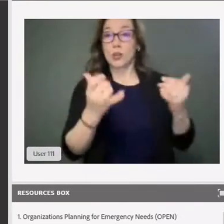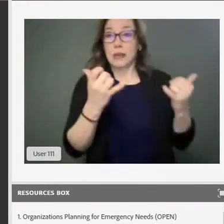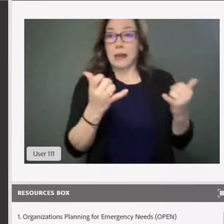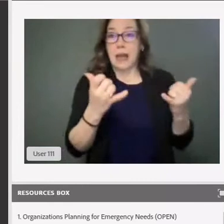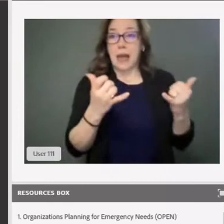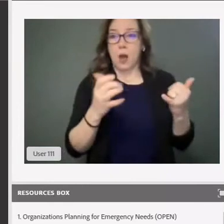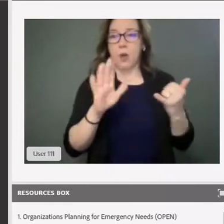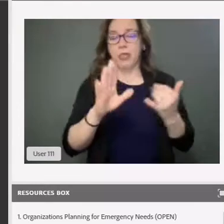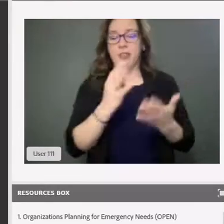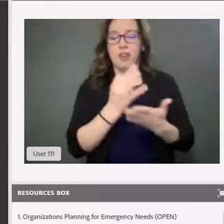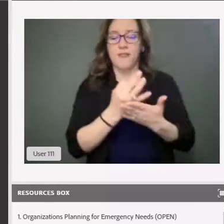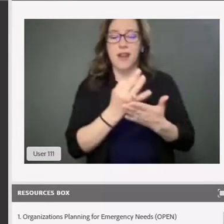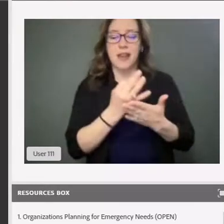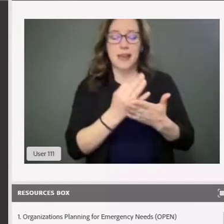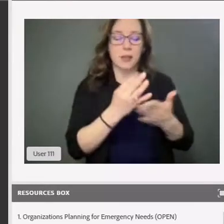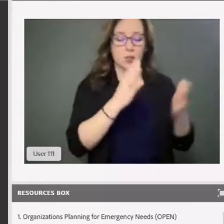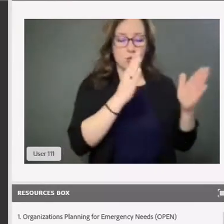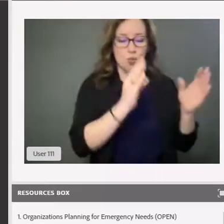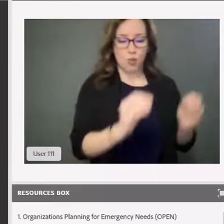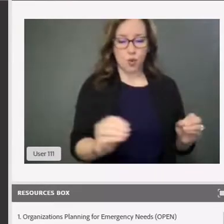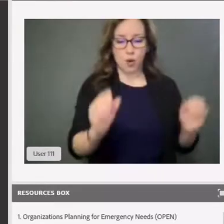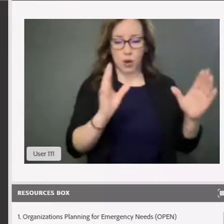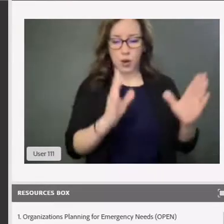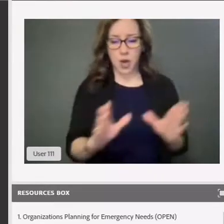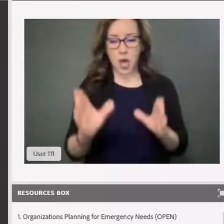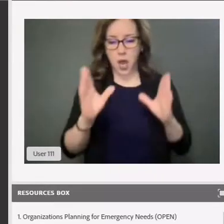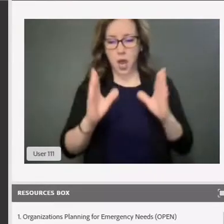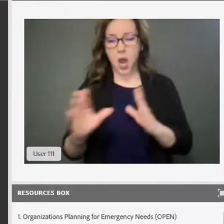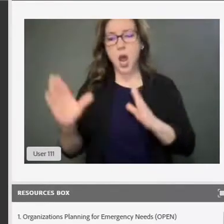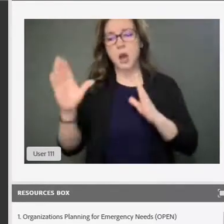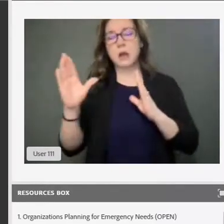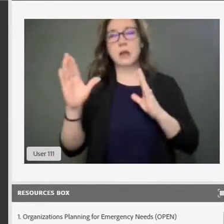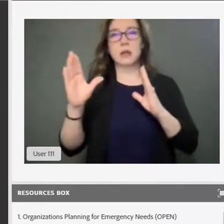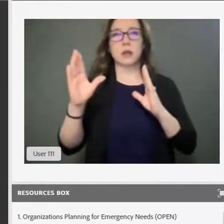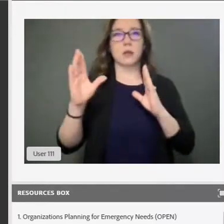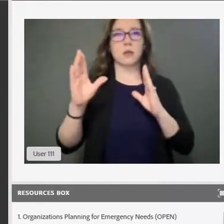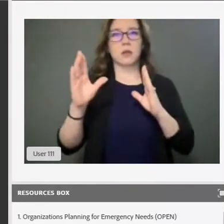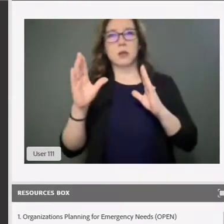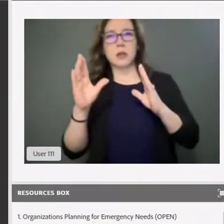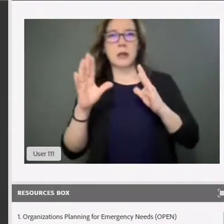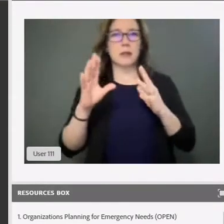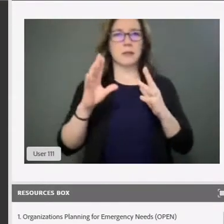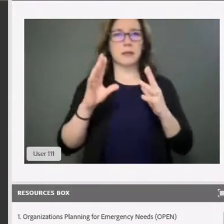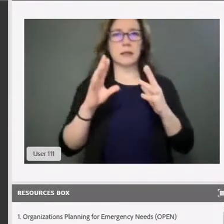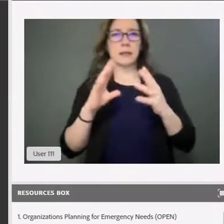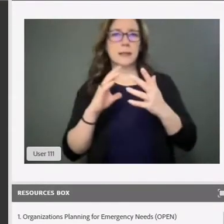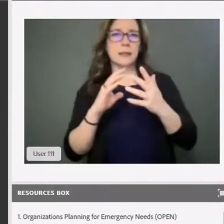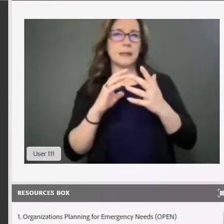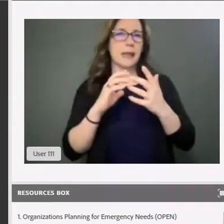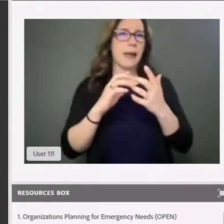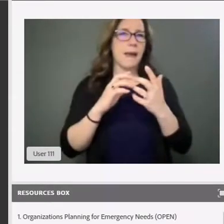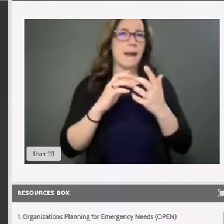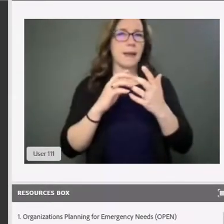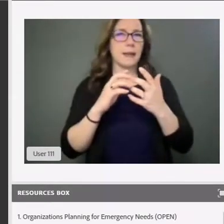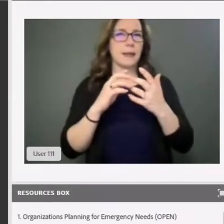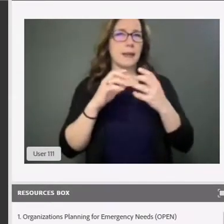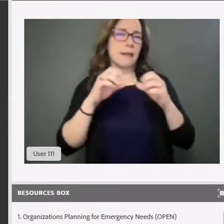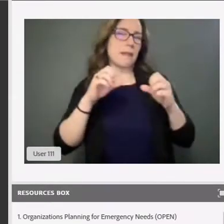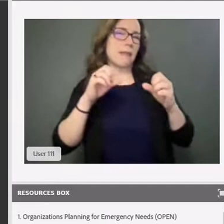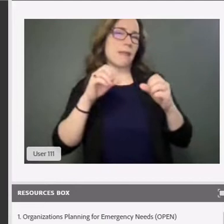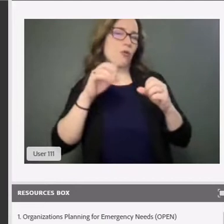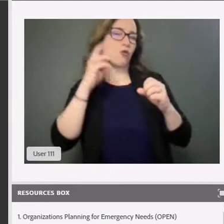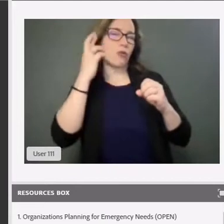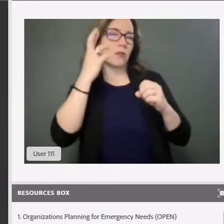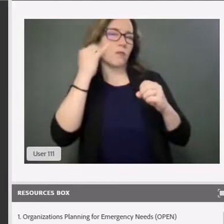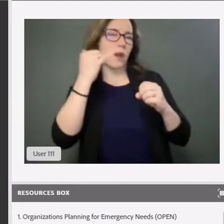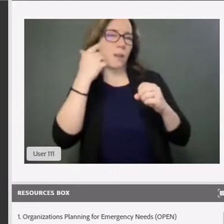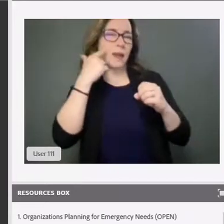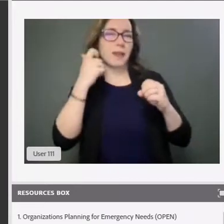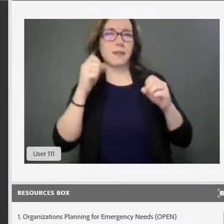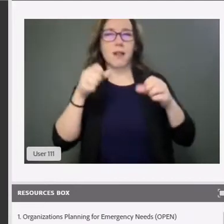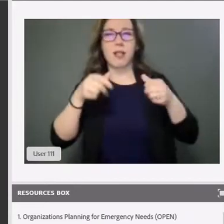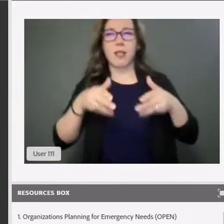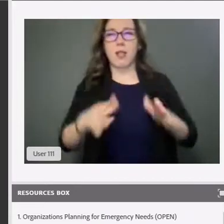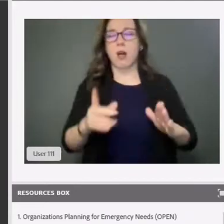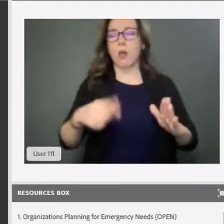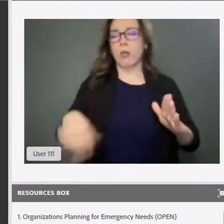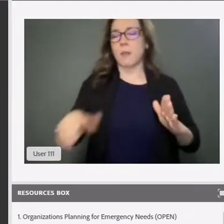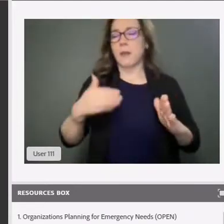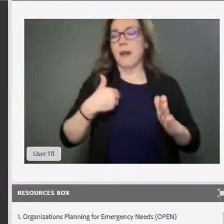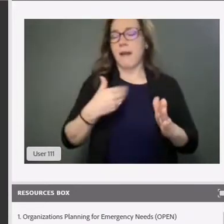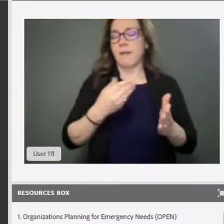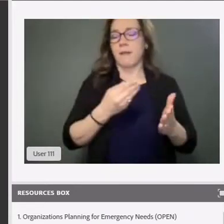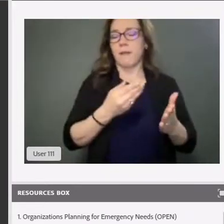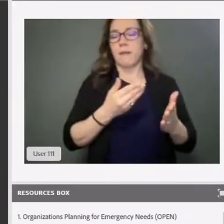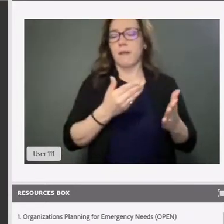their finances organized in a shape, manner, or form that will allow them to have those